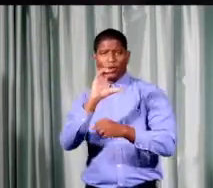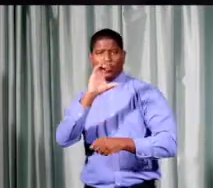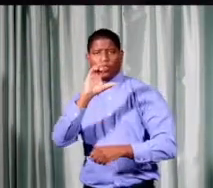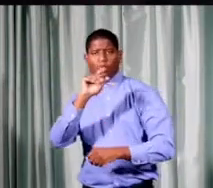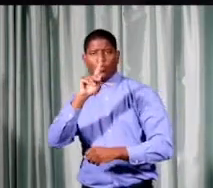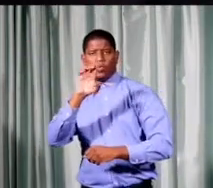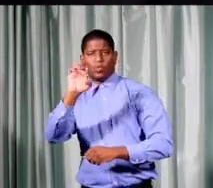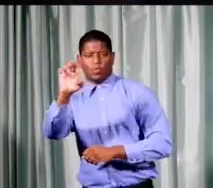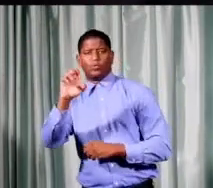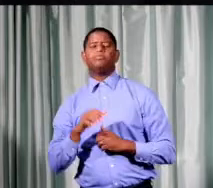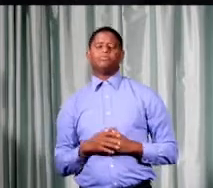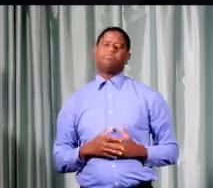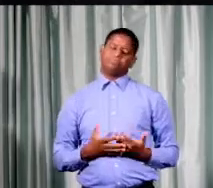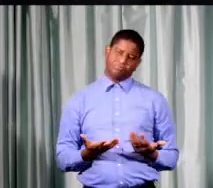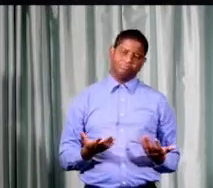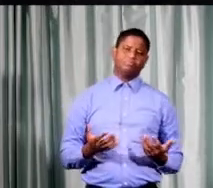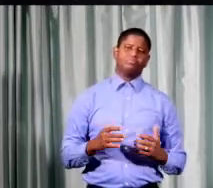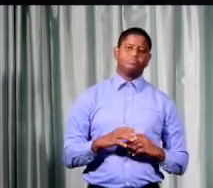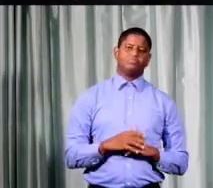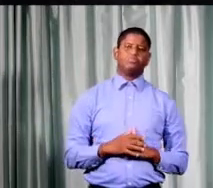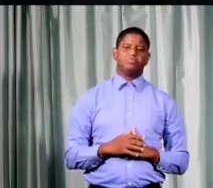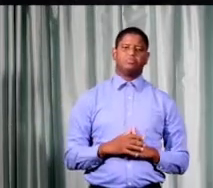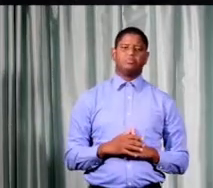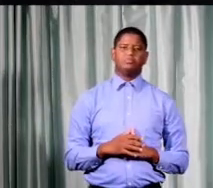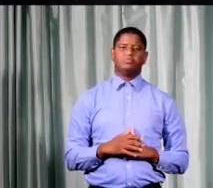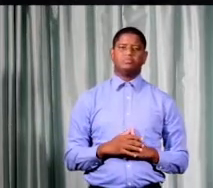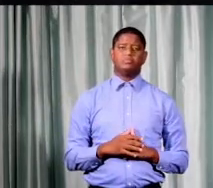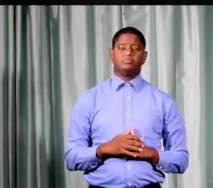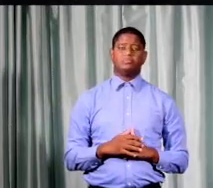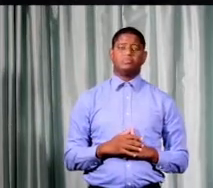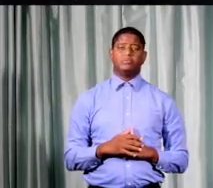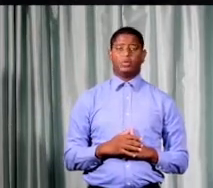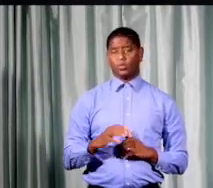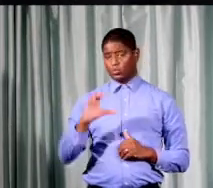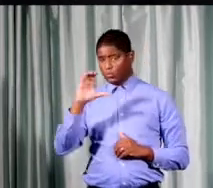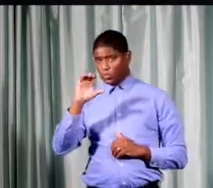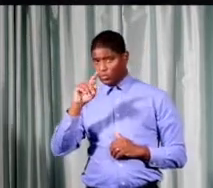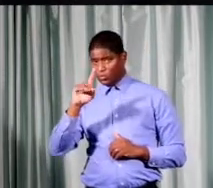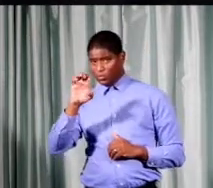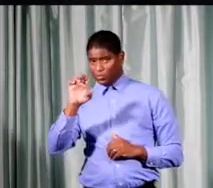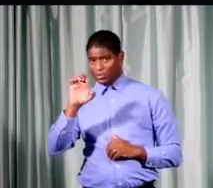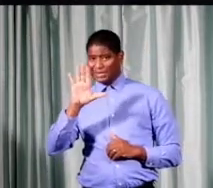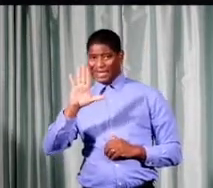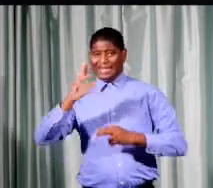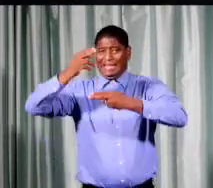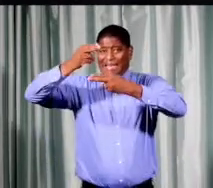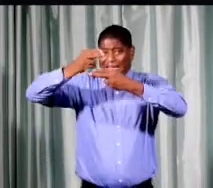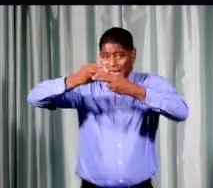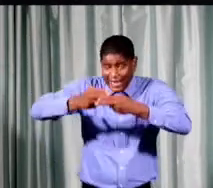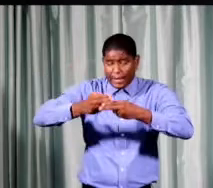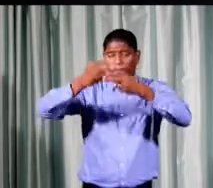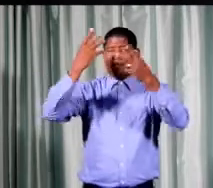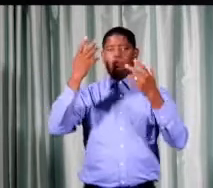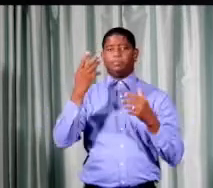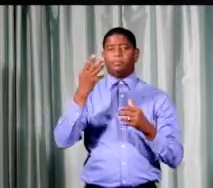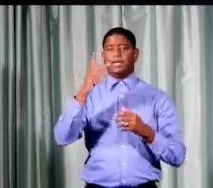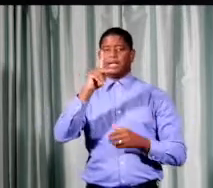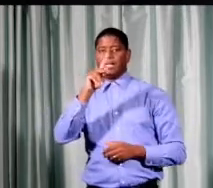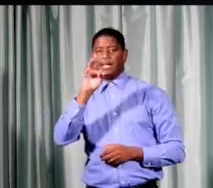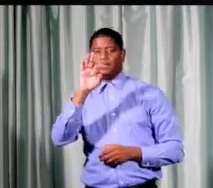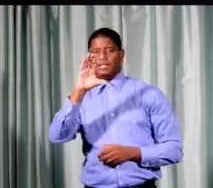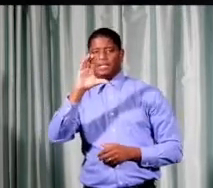Coca-Cola's brand, KFC's brand, is not in Coca-Cola's